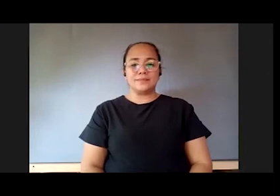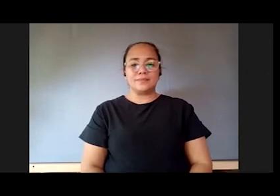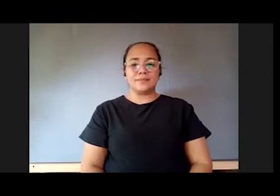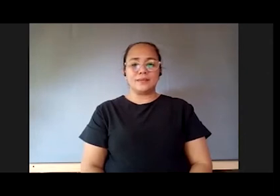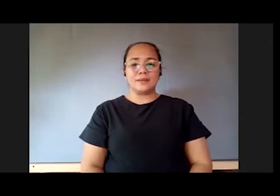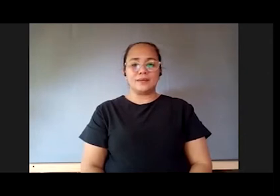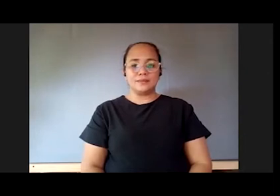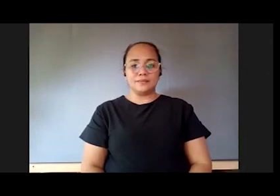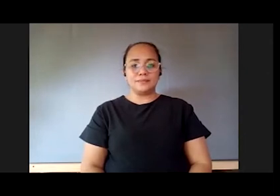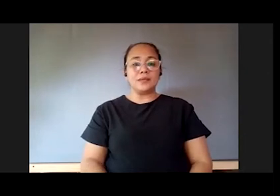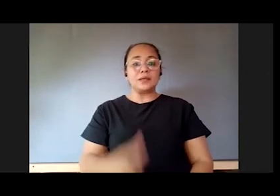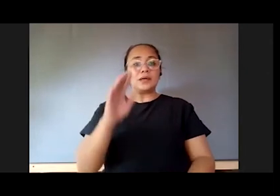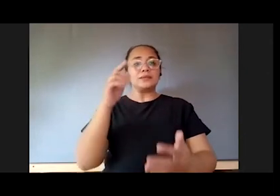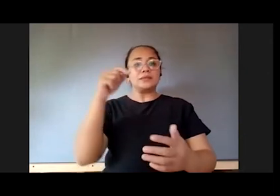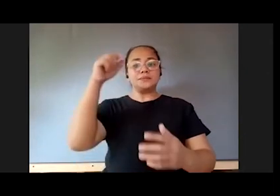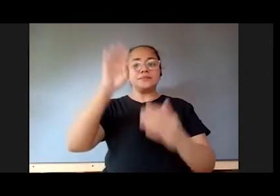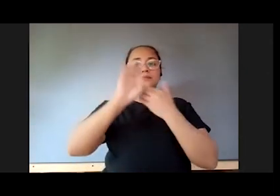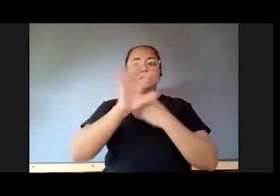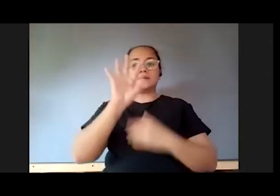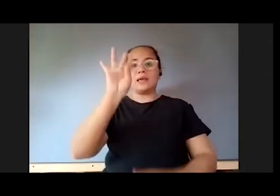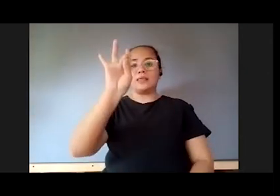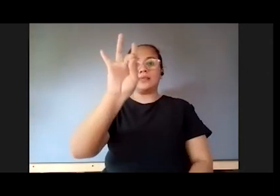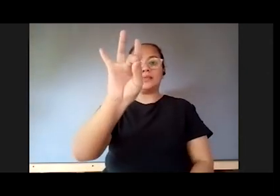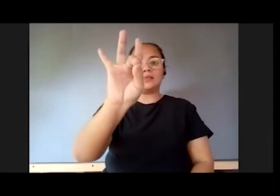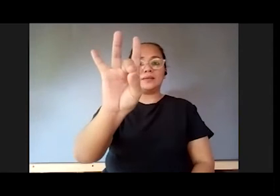I'll go back up to number 8.